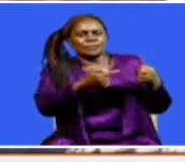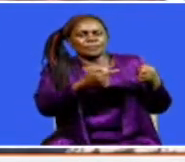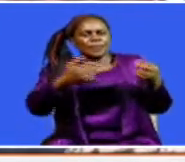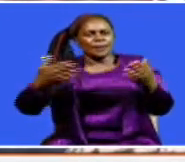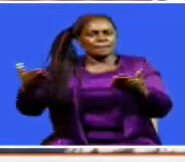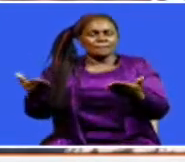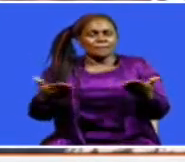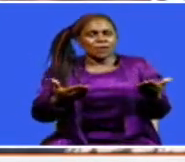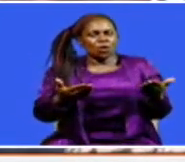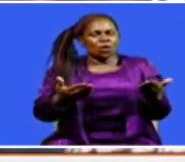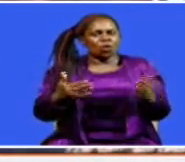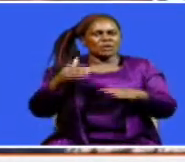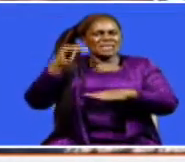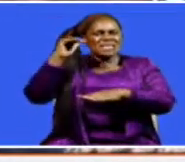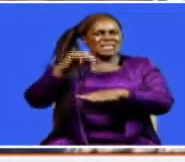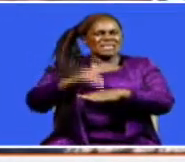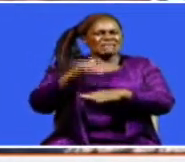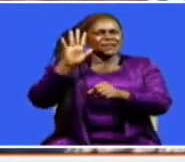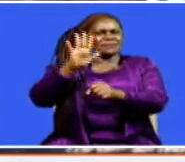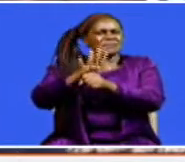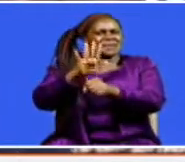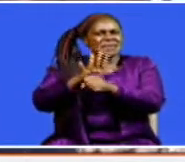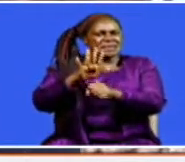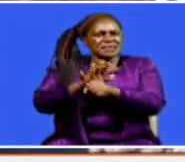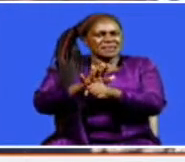imetuletea madhara mengi sana.